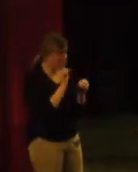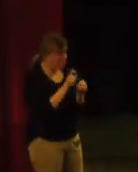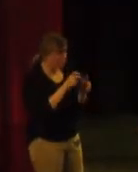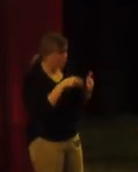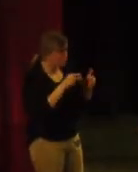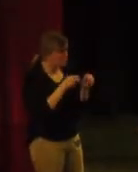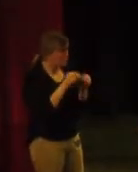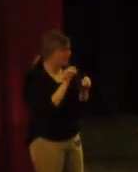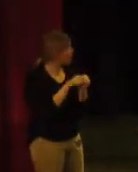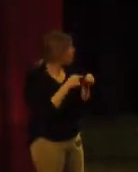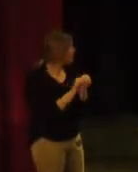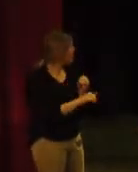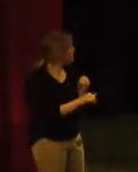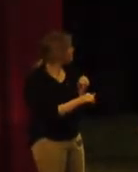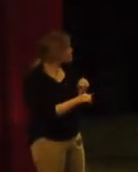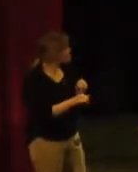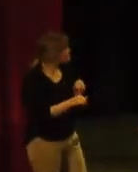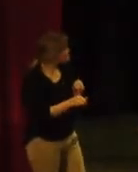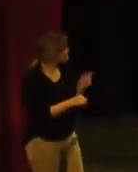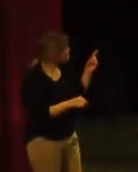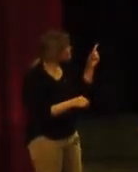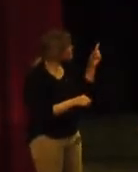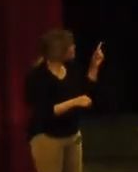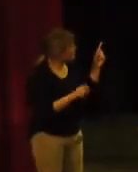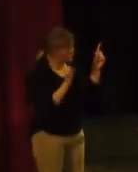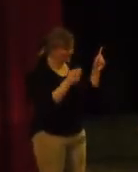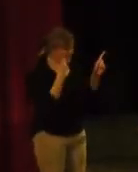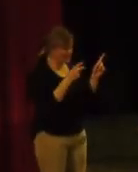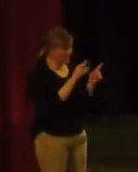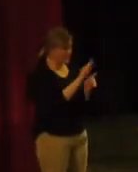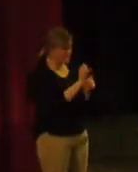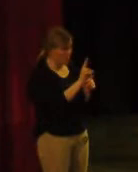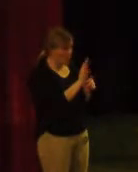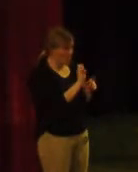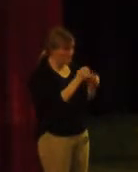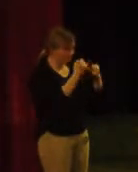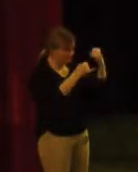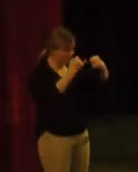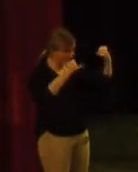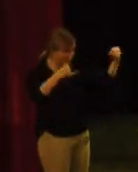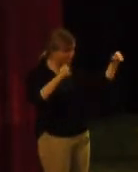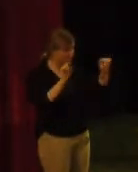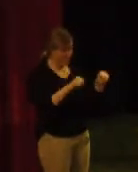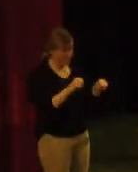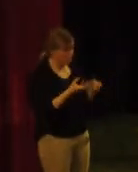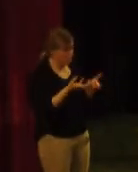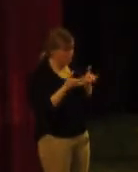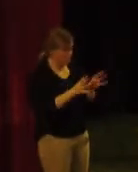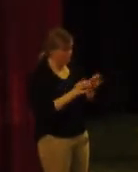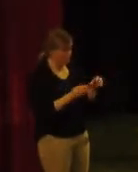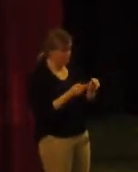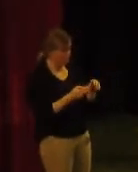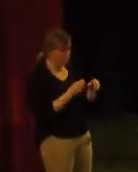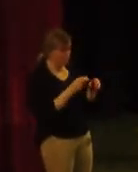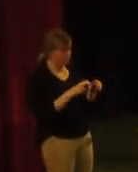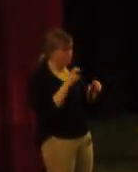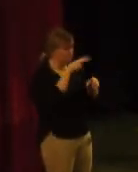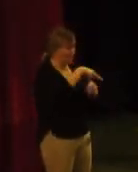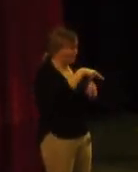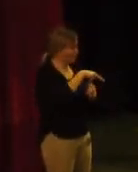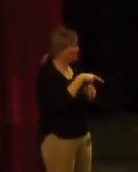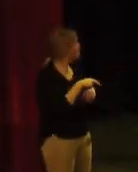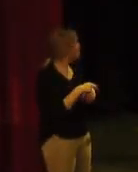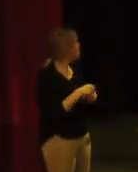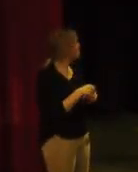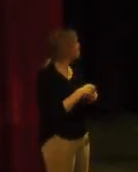This is underneath the bridge. Okay, and you can see the barbed wire is really inviting here. Make sure you don't jump in. These are cars coming over from